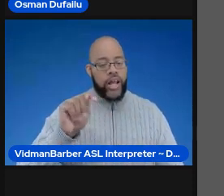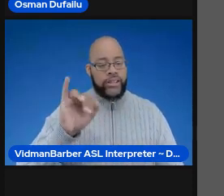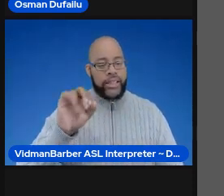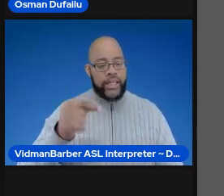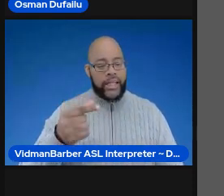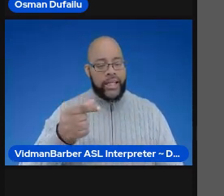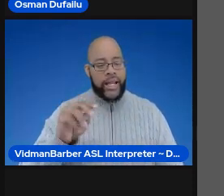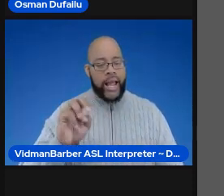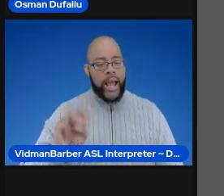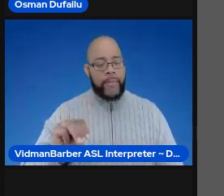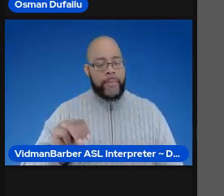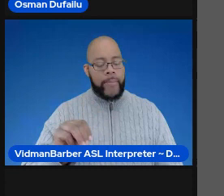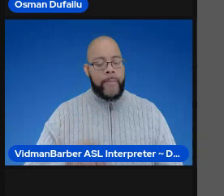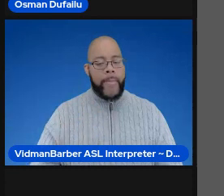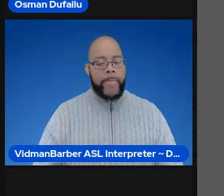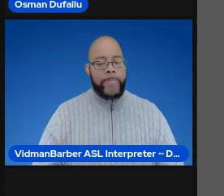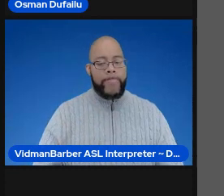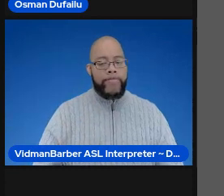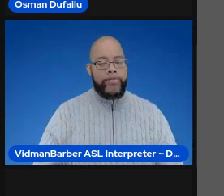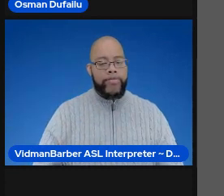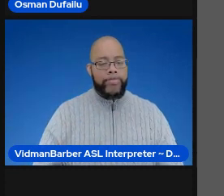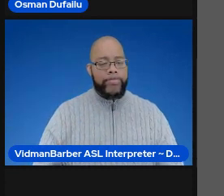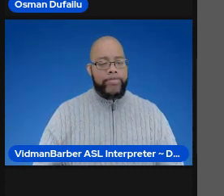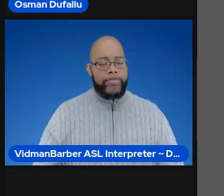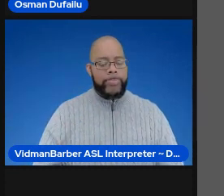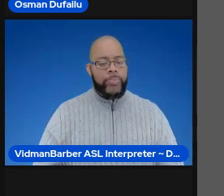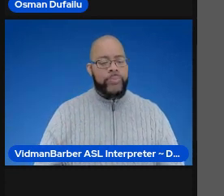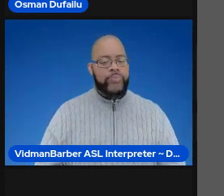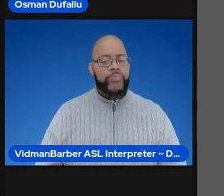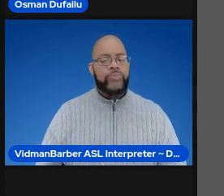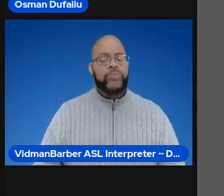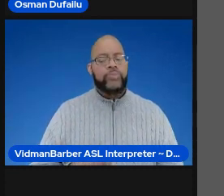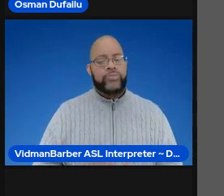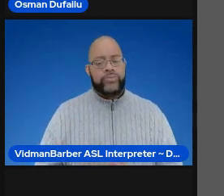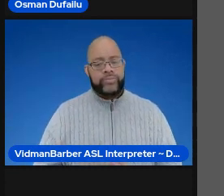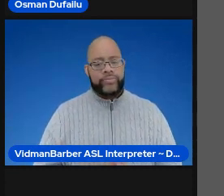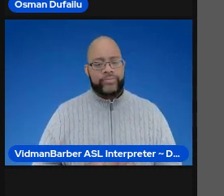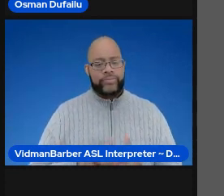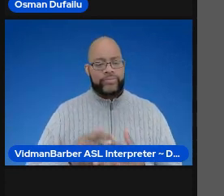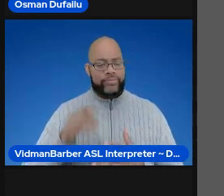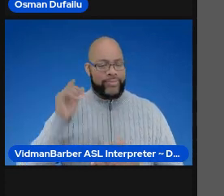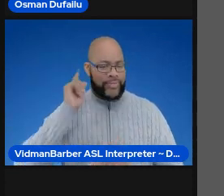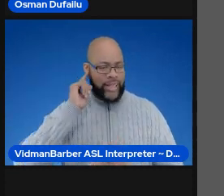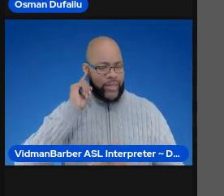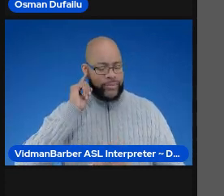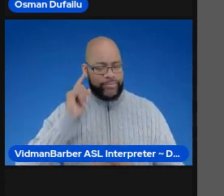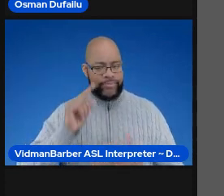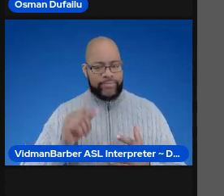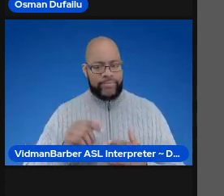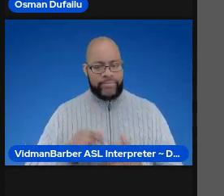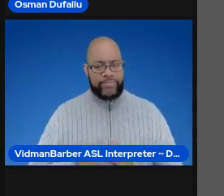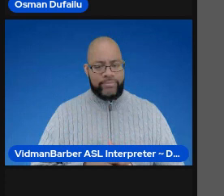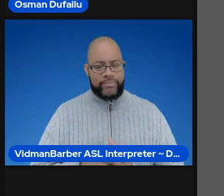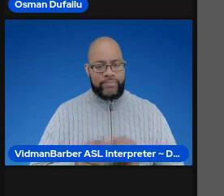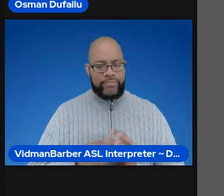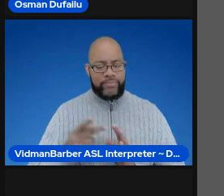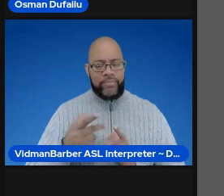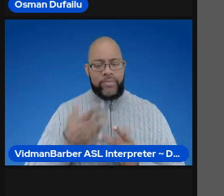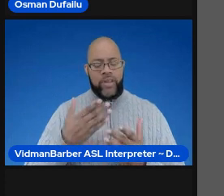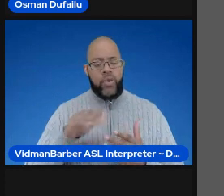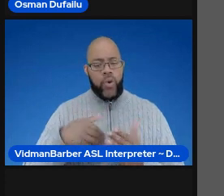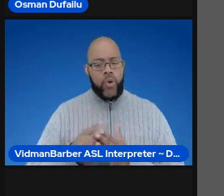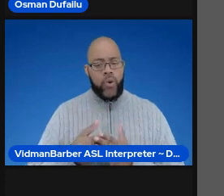uh, Greenwich. I'm Greenwich. yet to start I'm going my to start research my research at Greenwich, at Greenwich. and thank you all And for thank you listening. all for